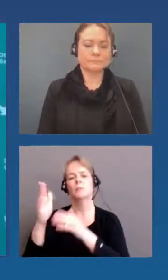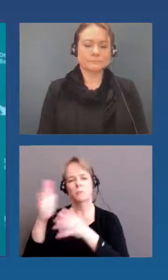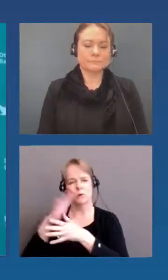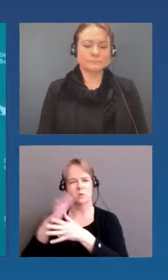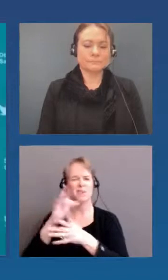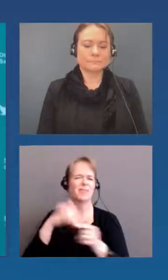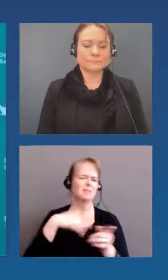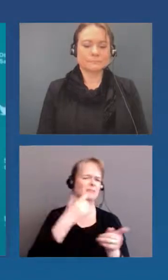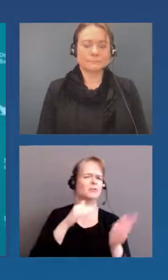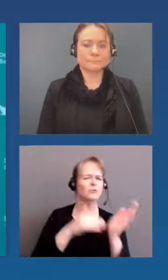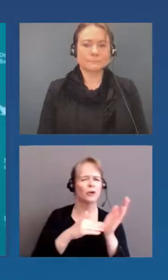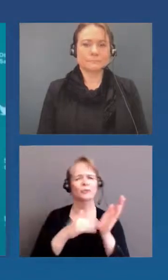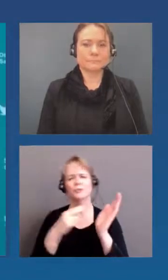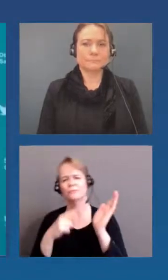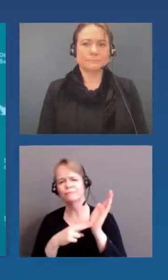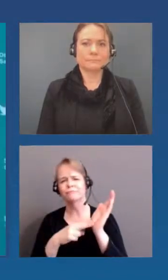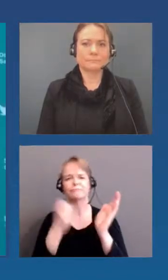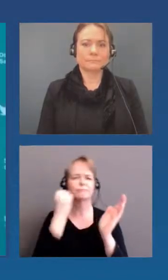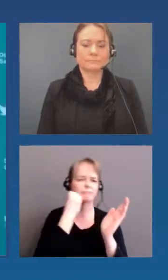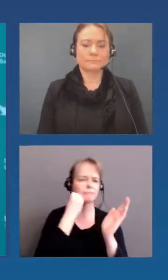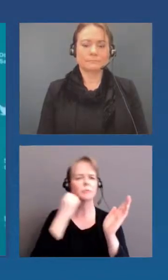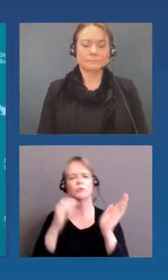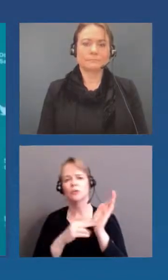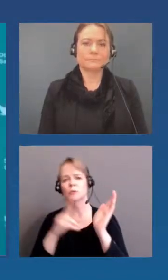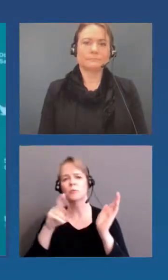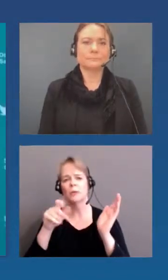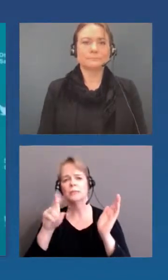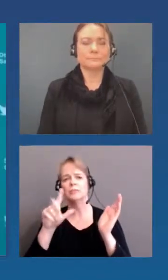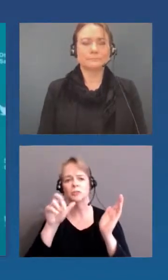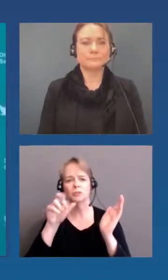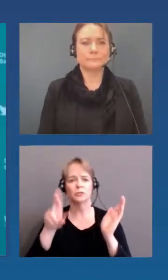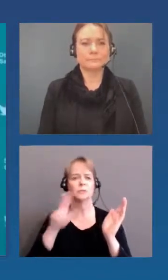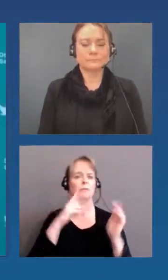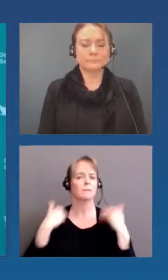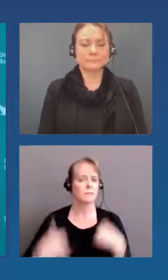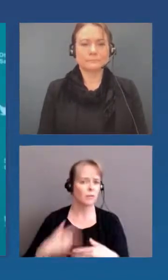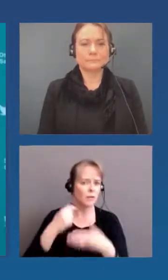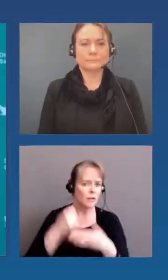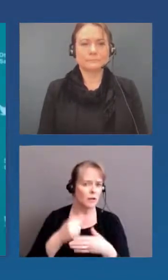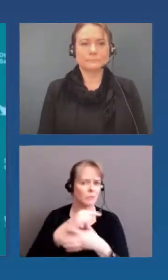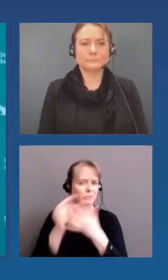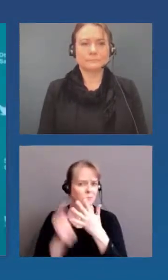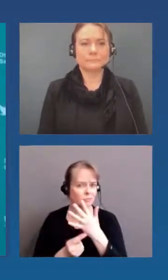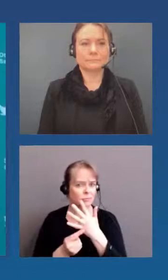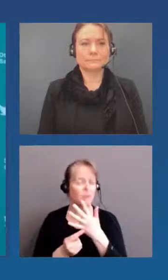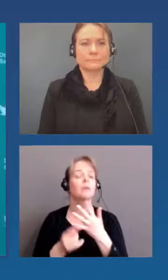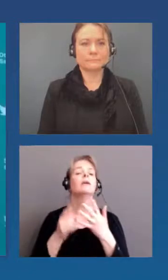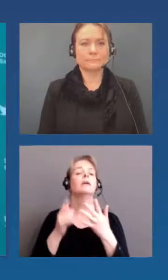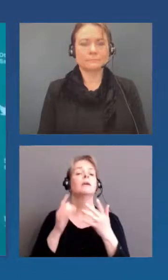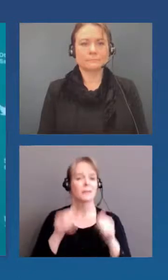practitioners, midwives, physiotherapists. People will be able to Visit